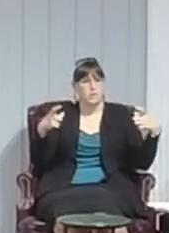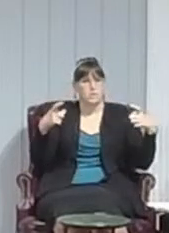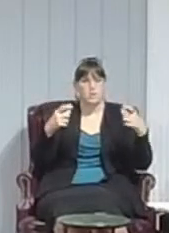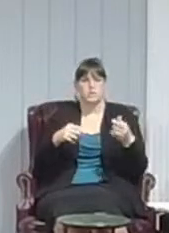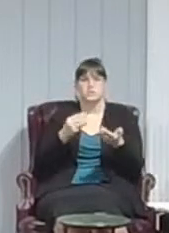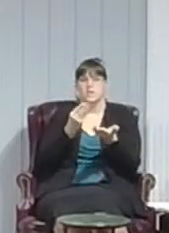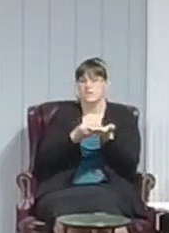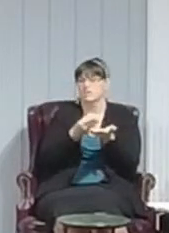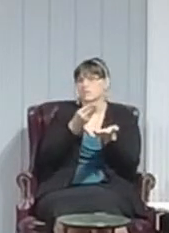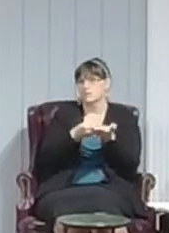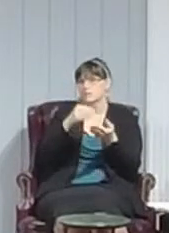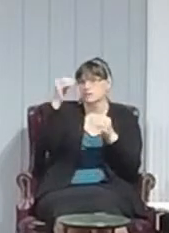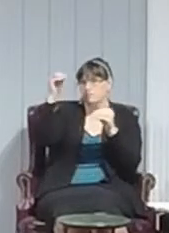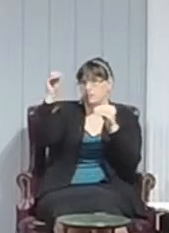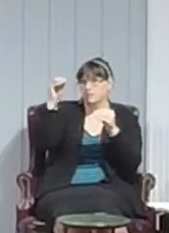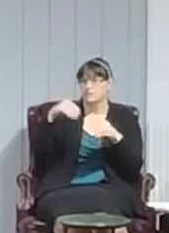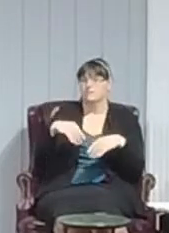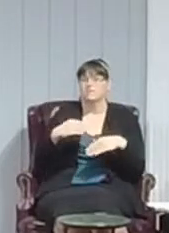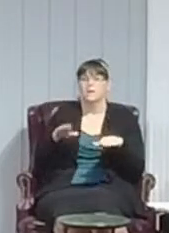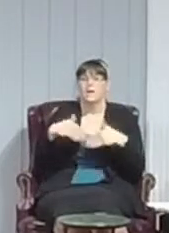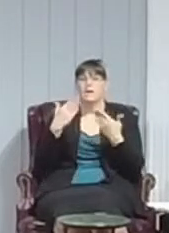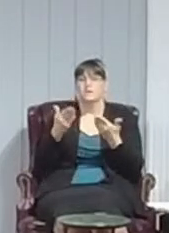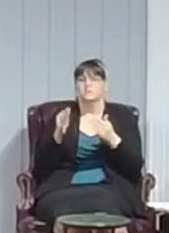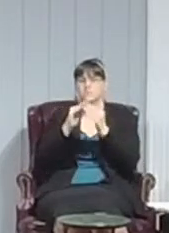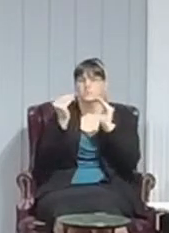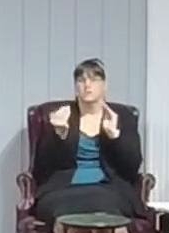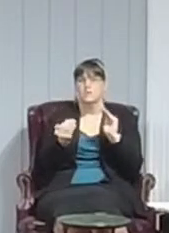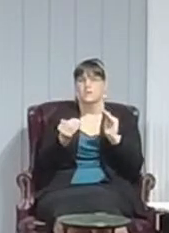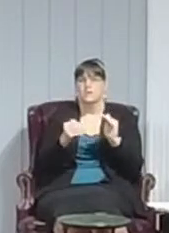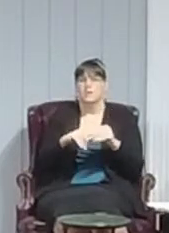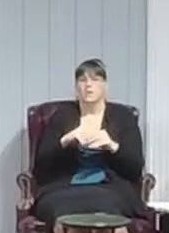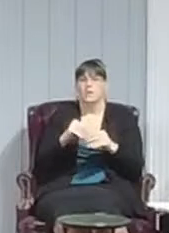And Jesus said, "Your Father's house has many of them."